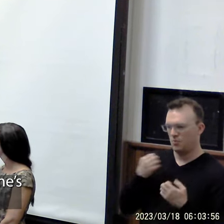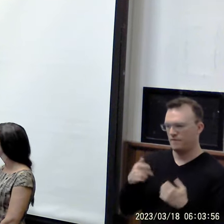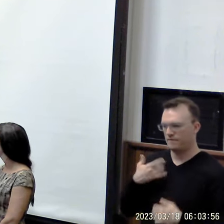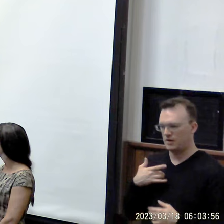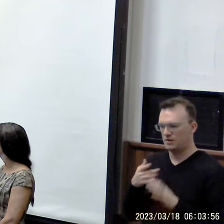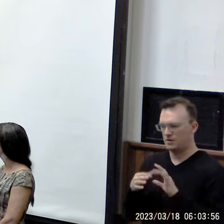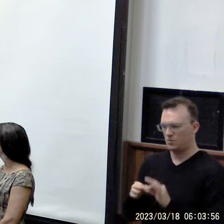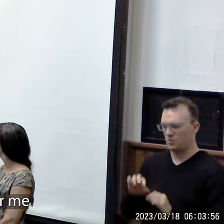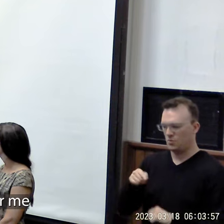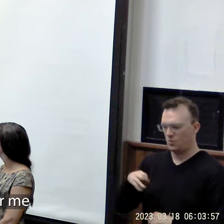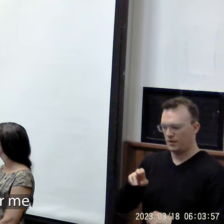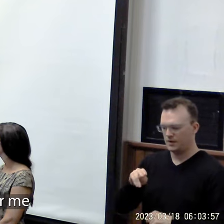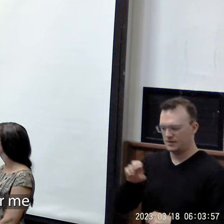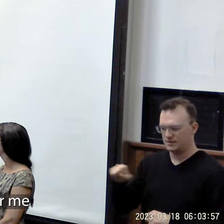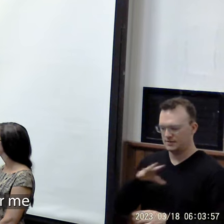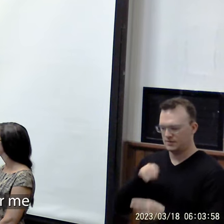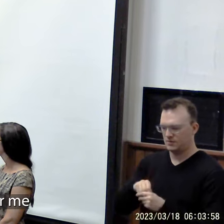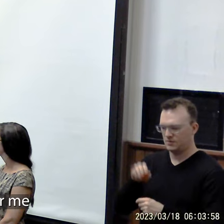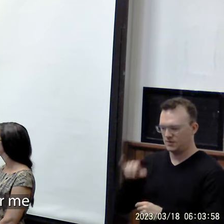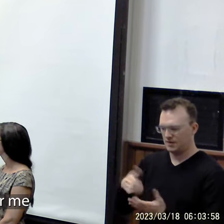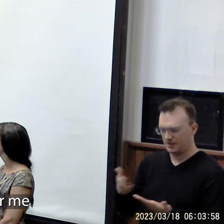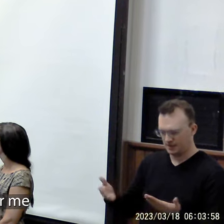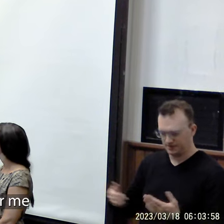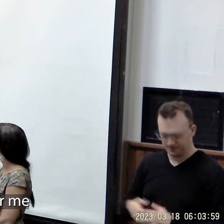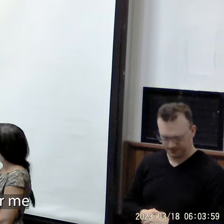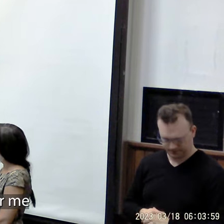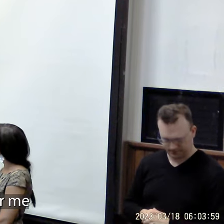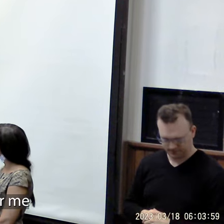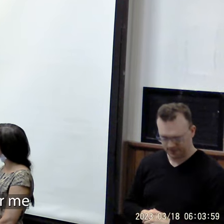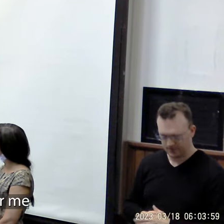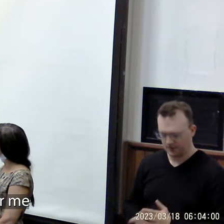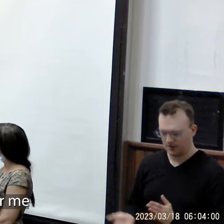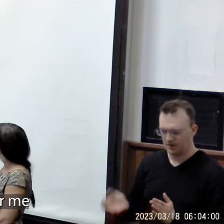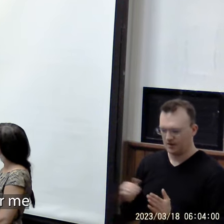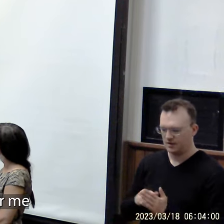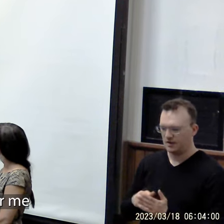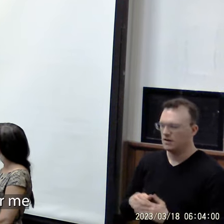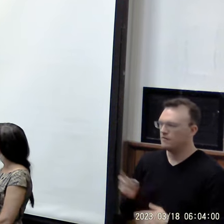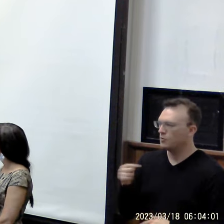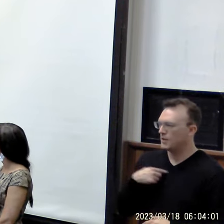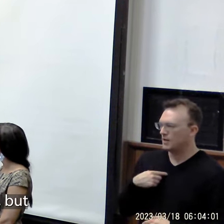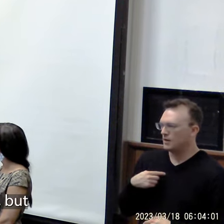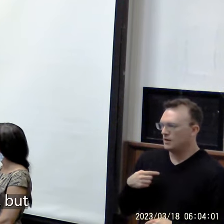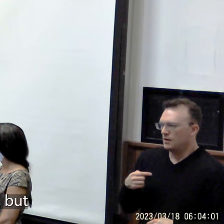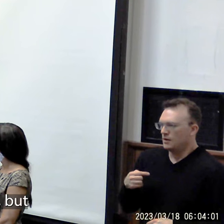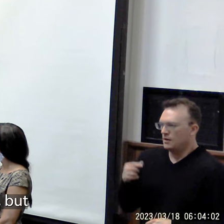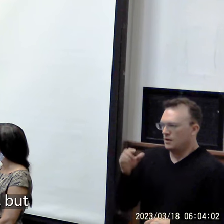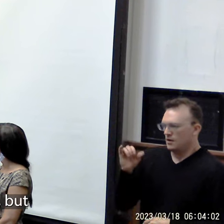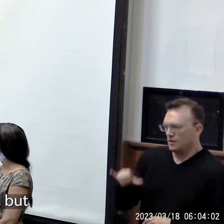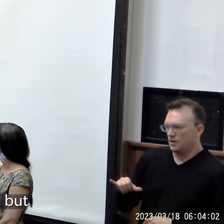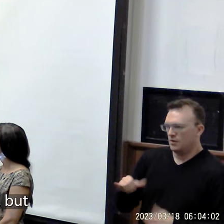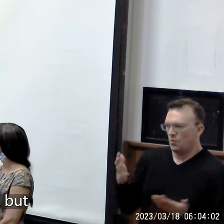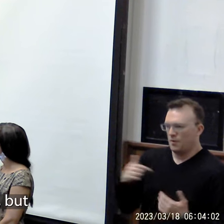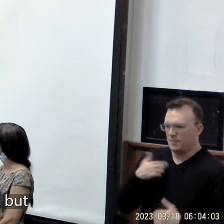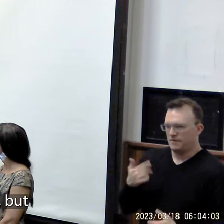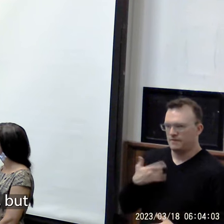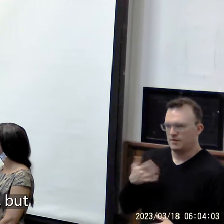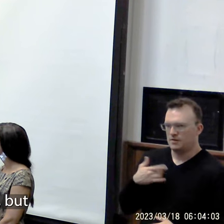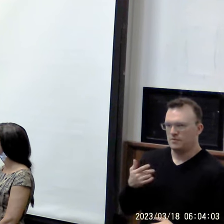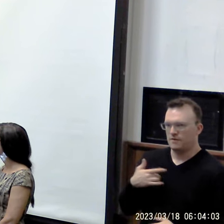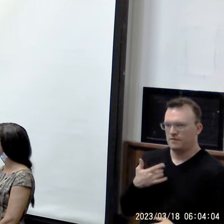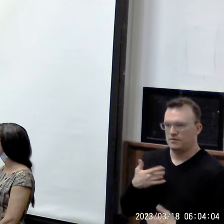feelings to this thing. So then once again, for me, it's just what